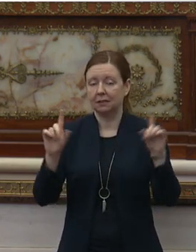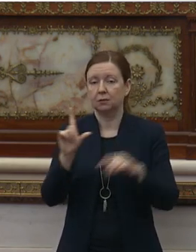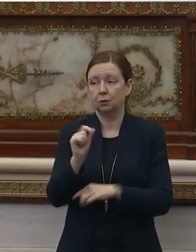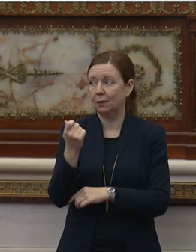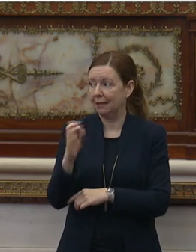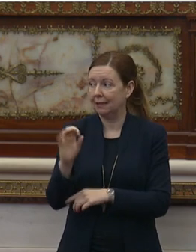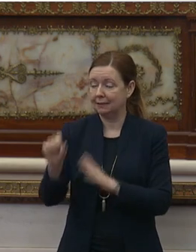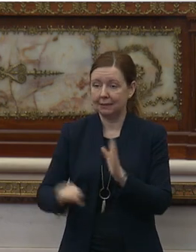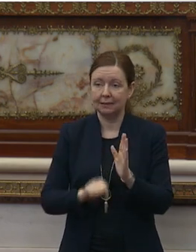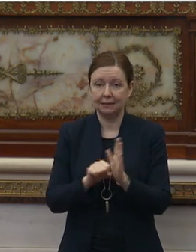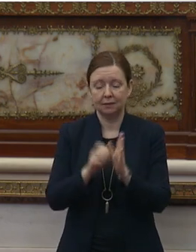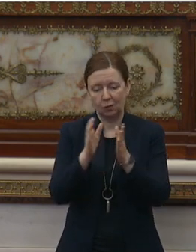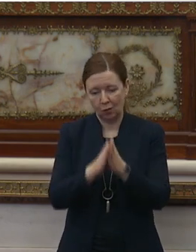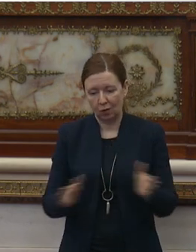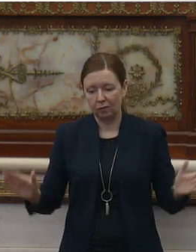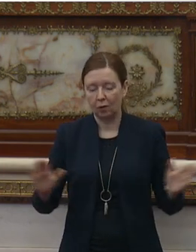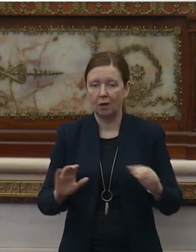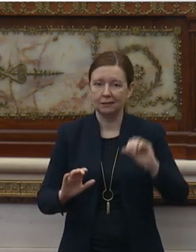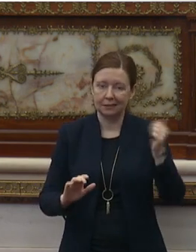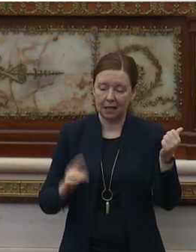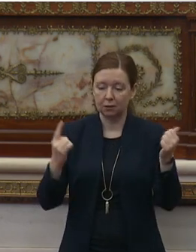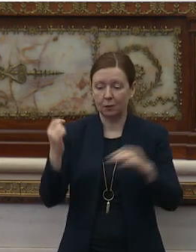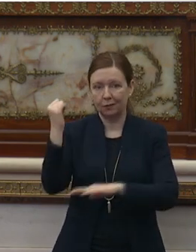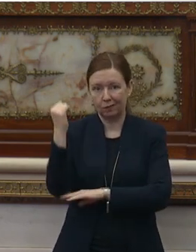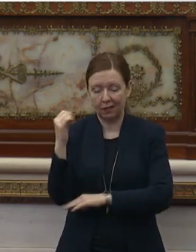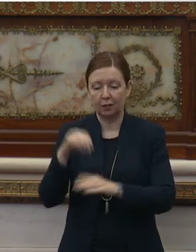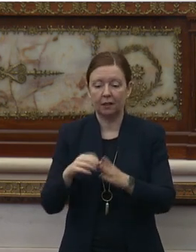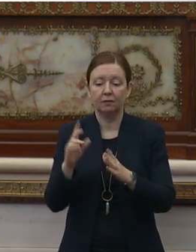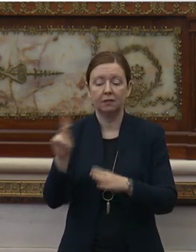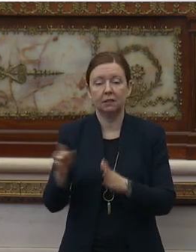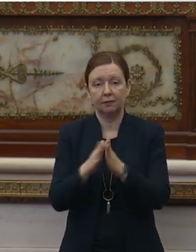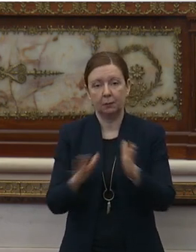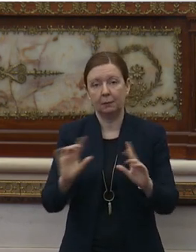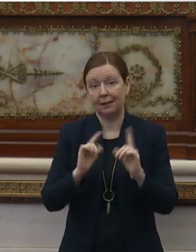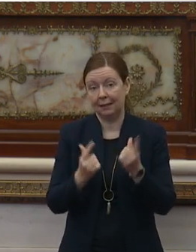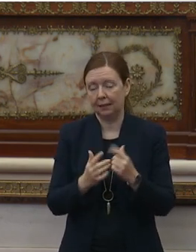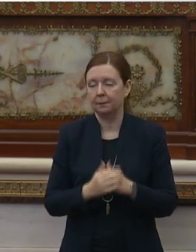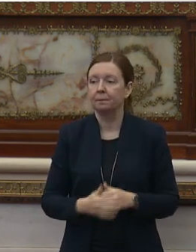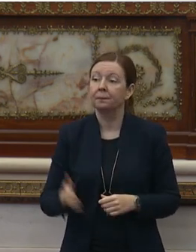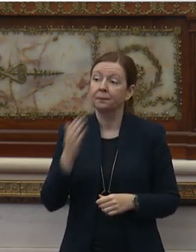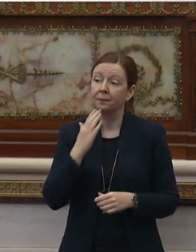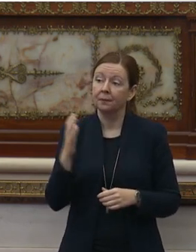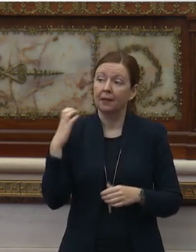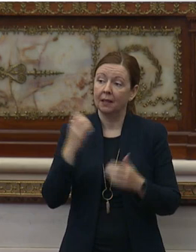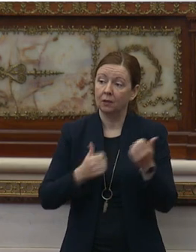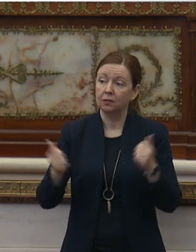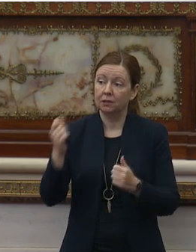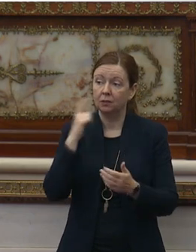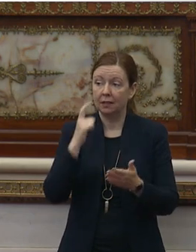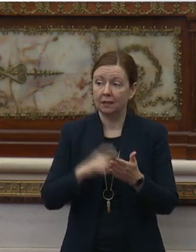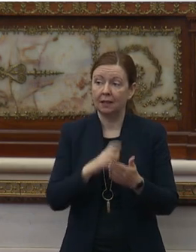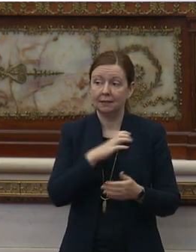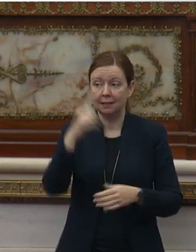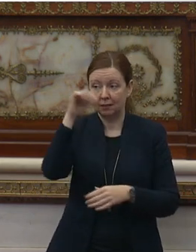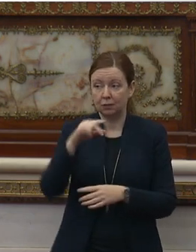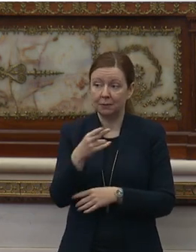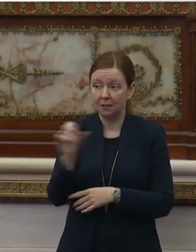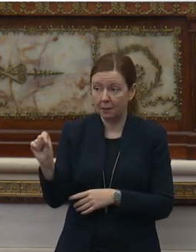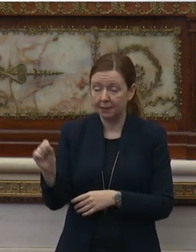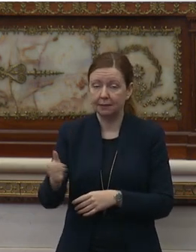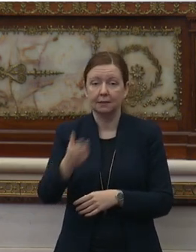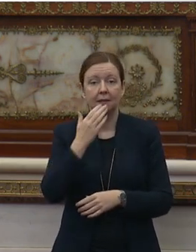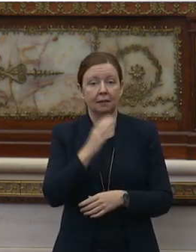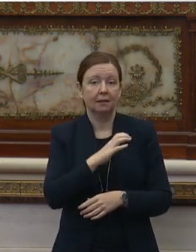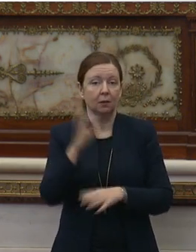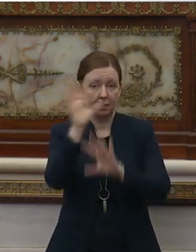2019 season and overall 10-1 record in the Philadelphia Public League. Thank you. The chair recognizes Councilman Thomas.